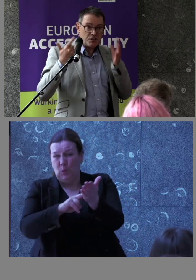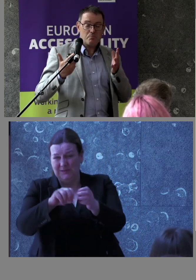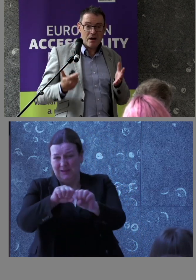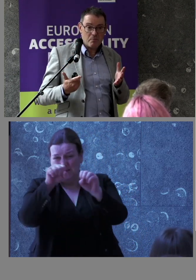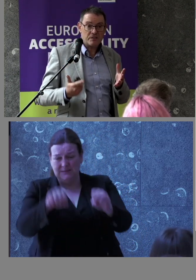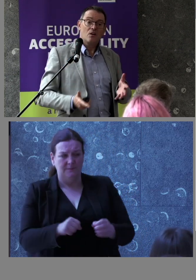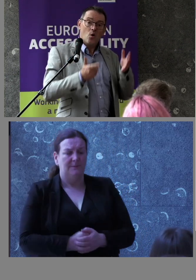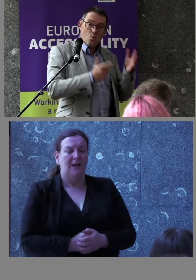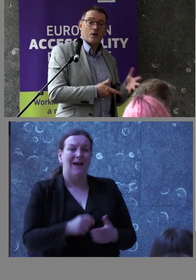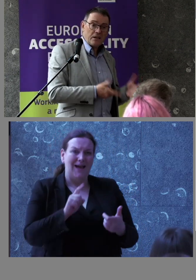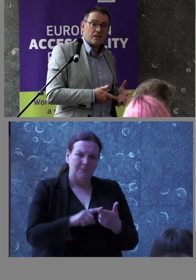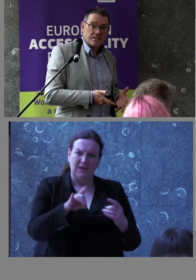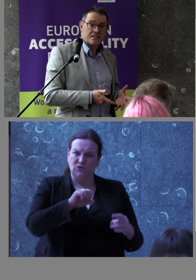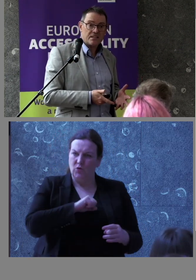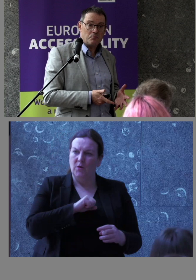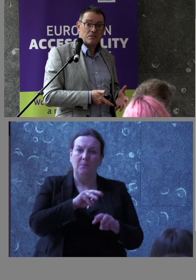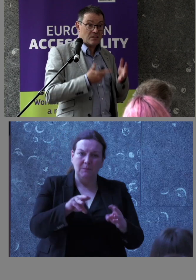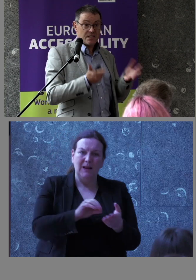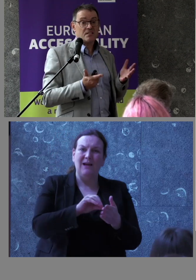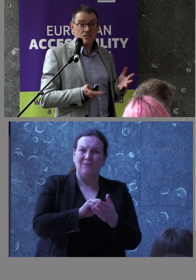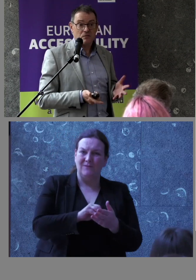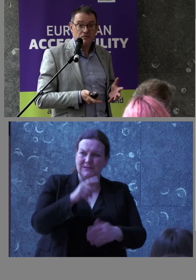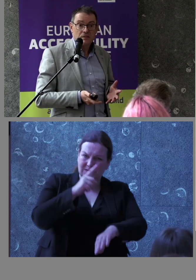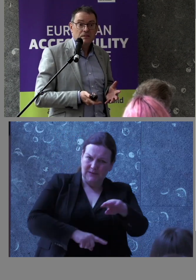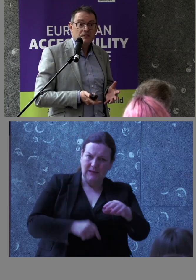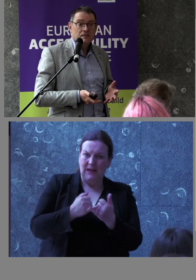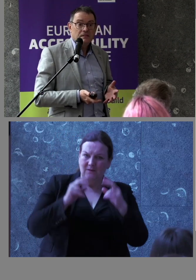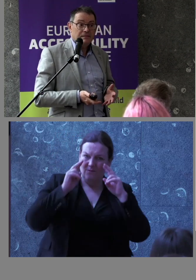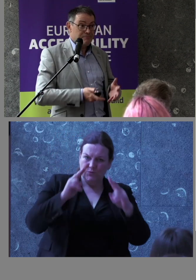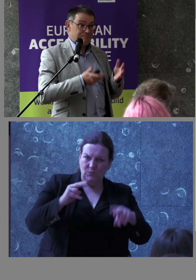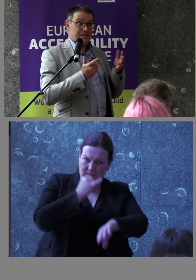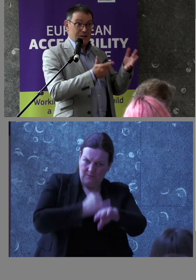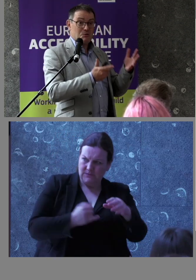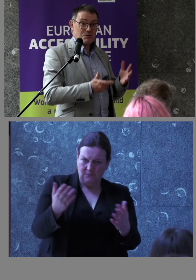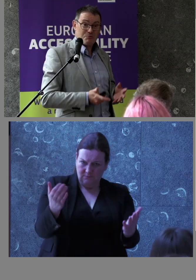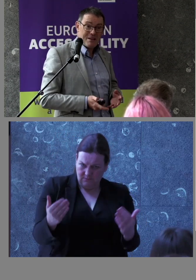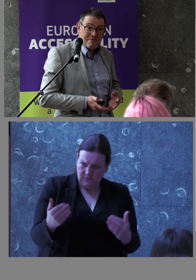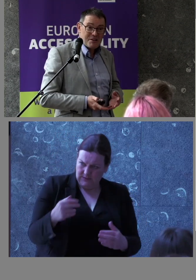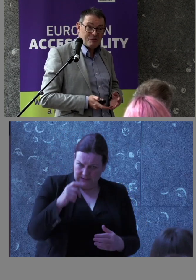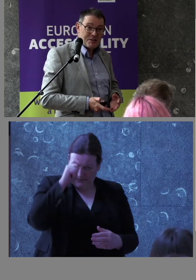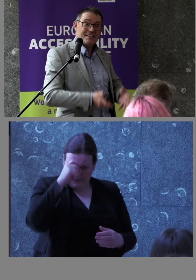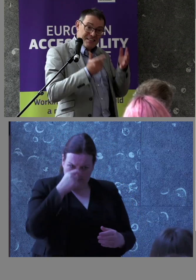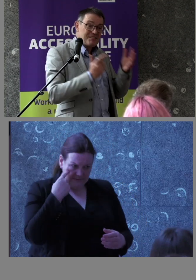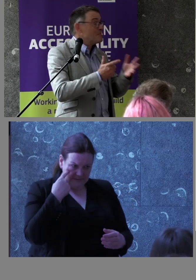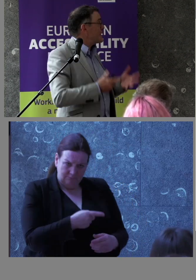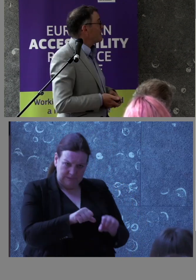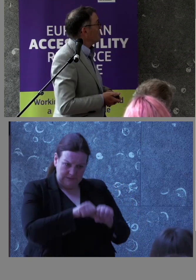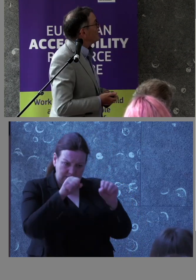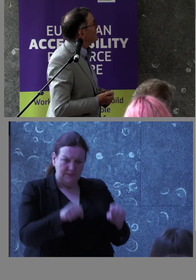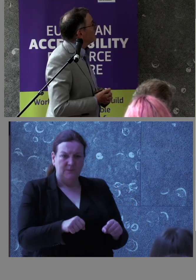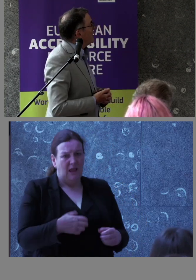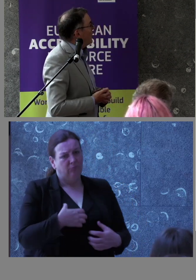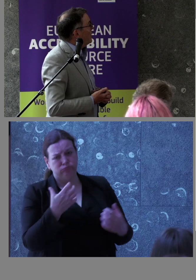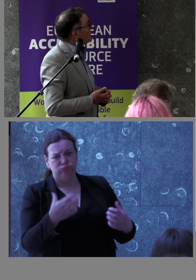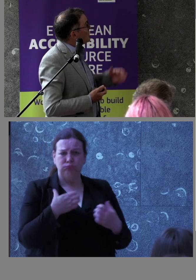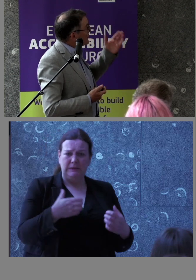we can reuse across our internal systems and our external systems. Because a lot of the time the screens are the same or they're very similar, so we can get